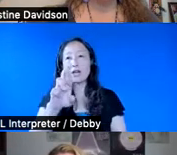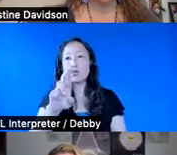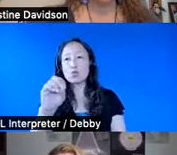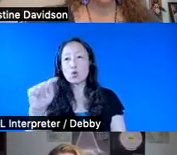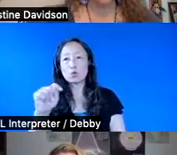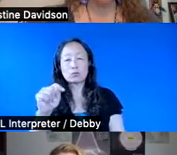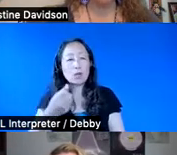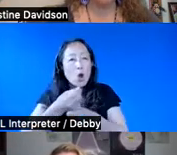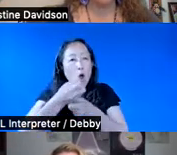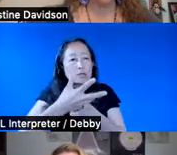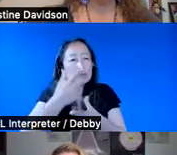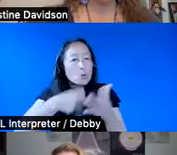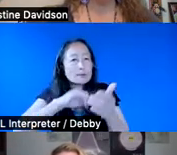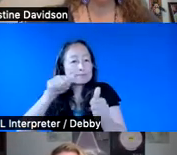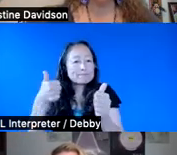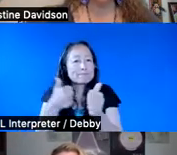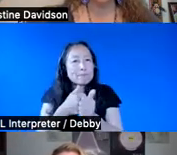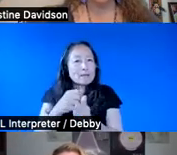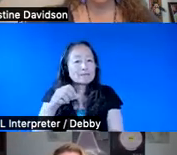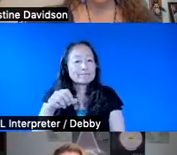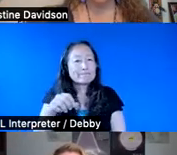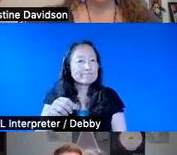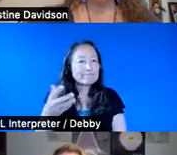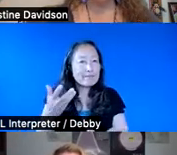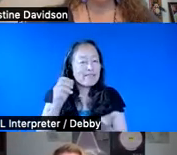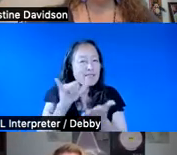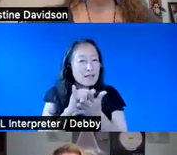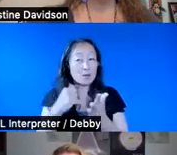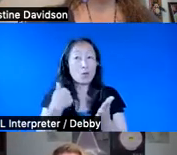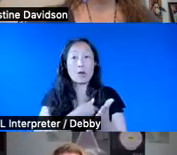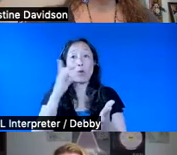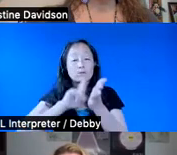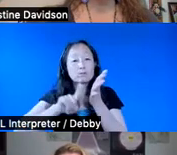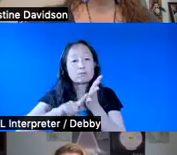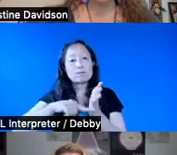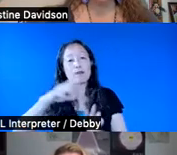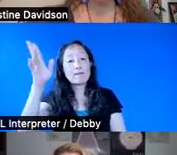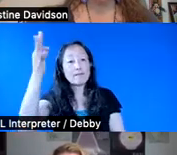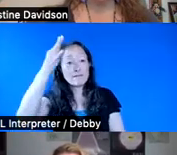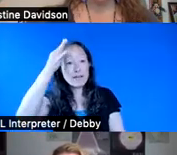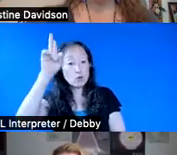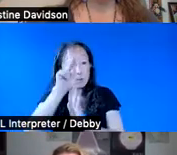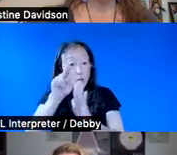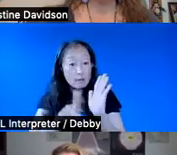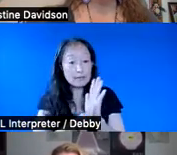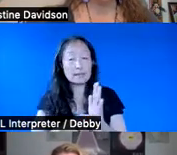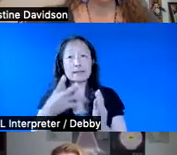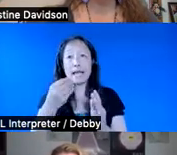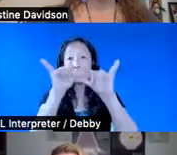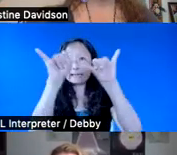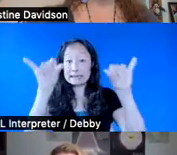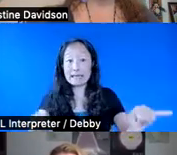going to dig into some of the federal policies, some of the systemic impacts. We're going to talk